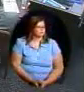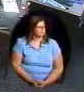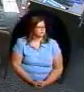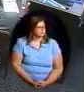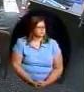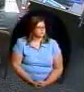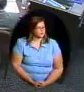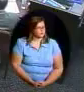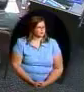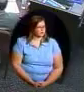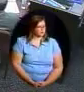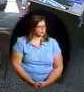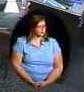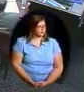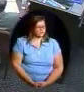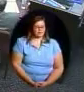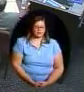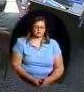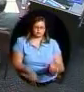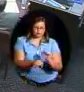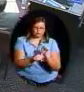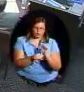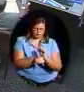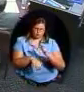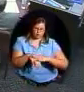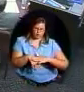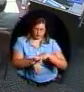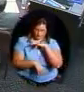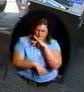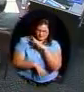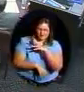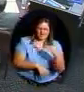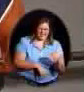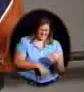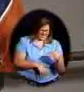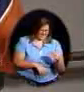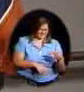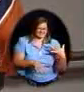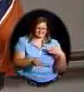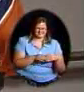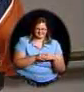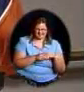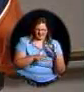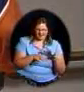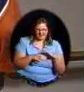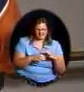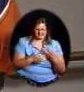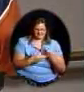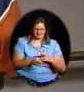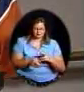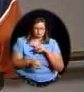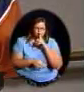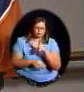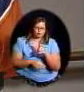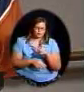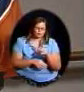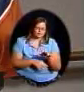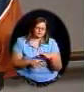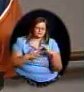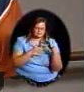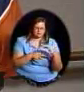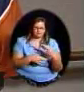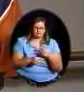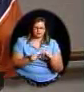So they do it on the dirt and on the carpet or in the desk. And so it's a very special group of young ladies that are very driven,